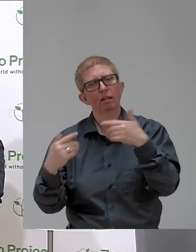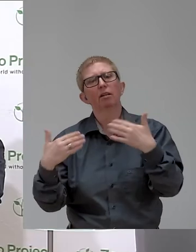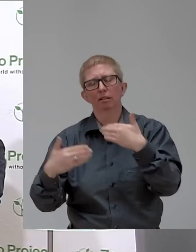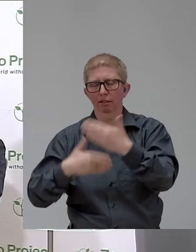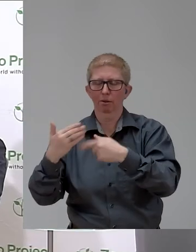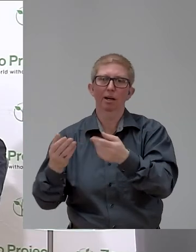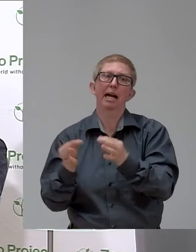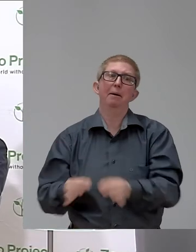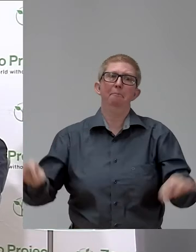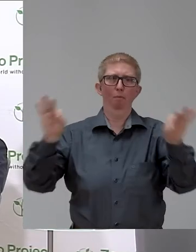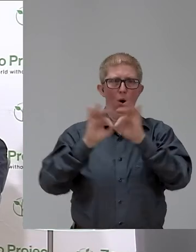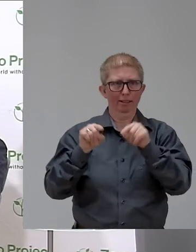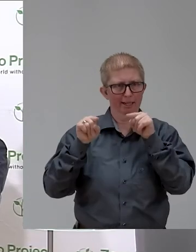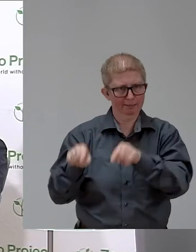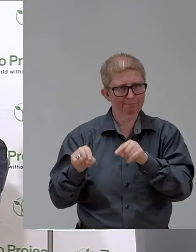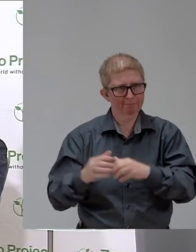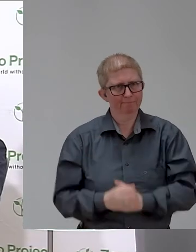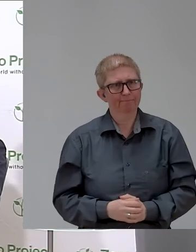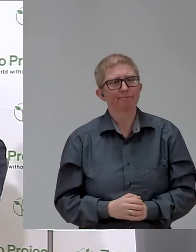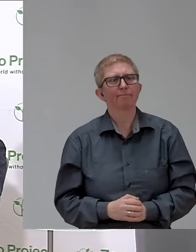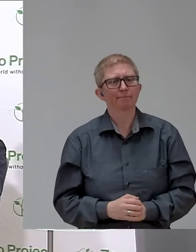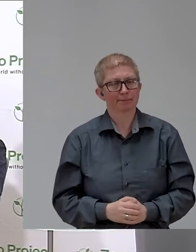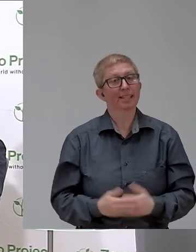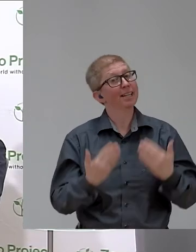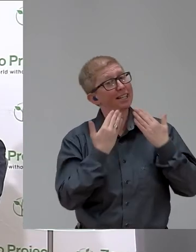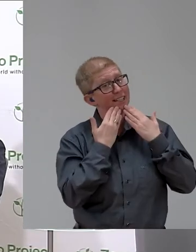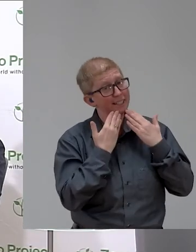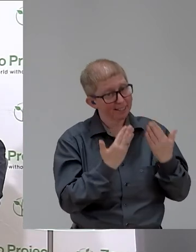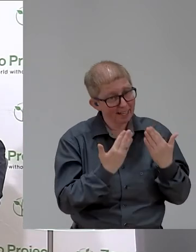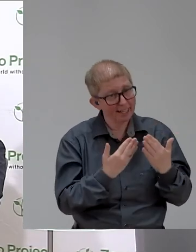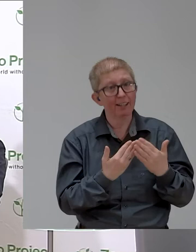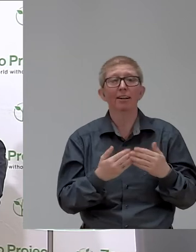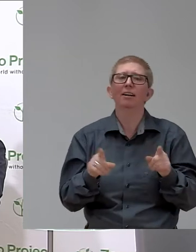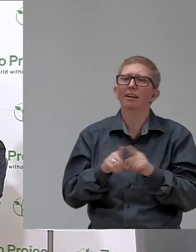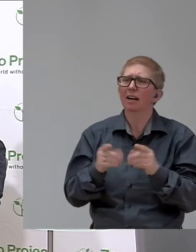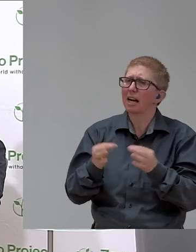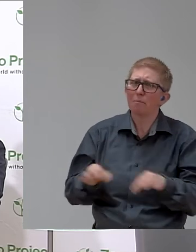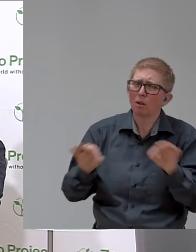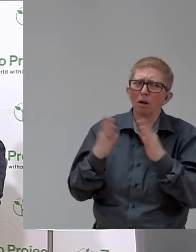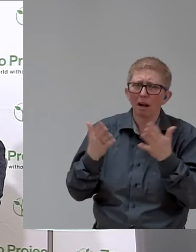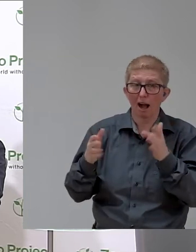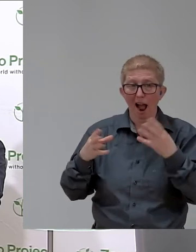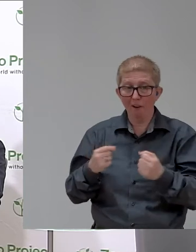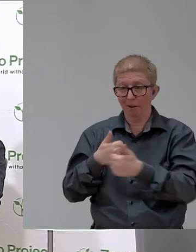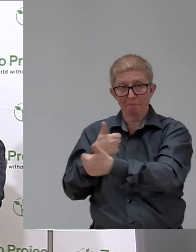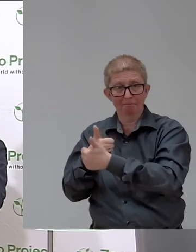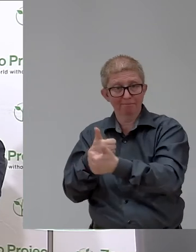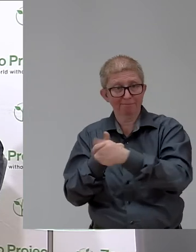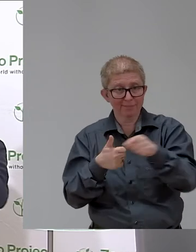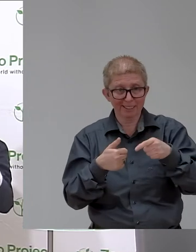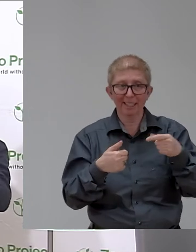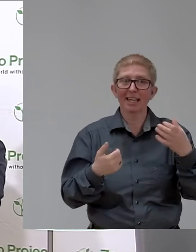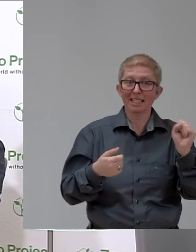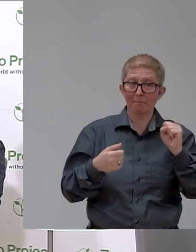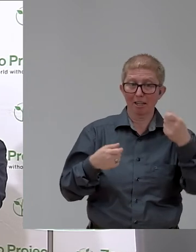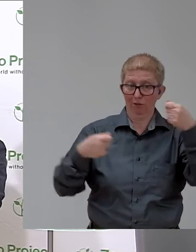Thank you, Aizgul. And it's indeed really important and crucial to have partners like yourself, like Sabancı Foundation and many others,